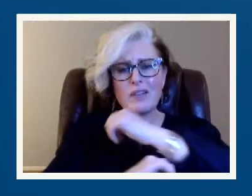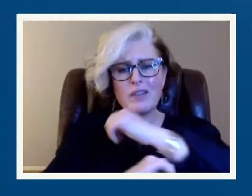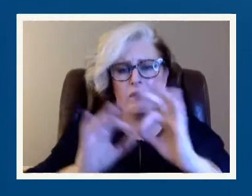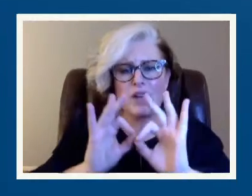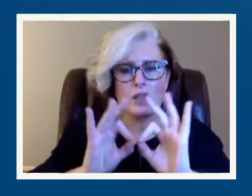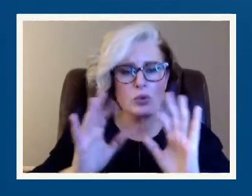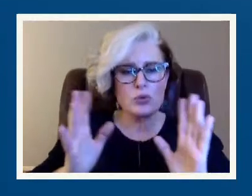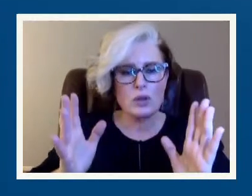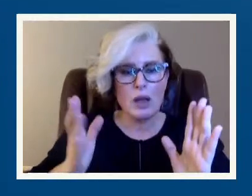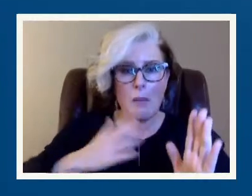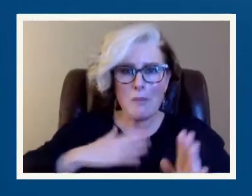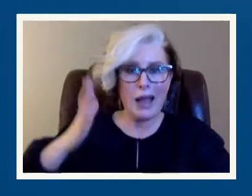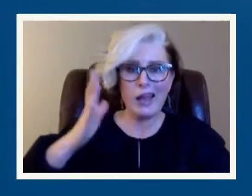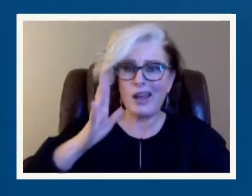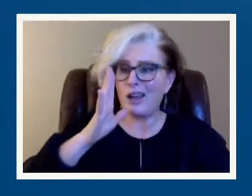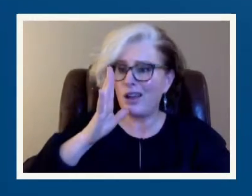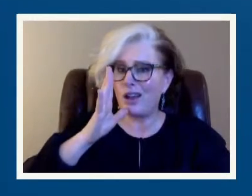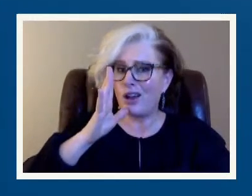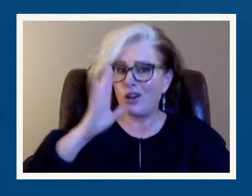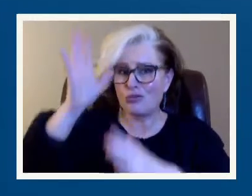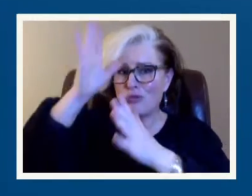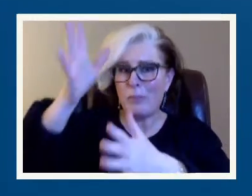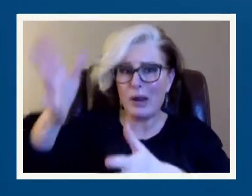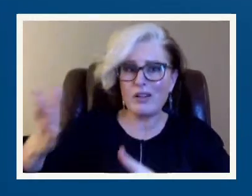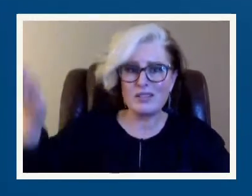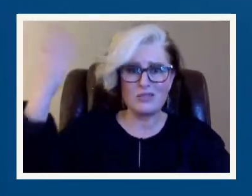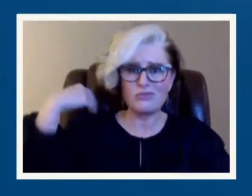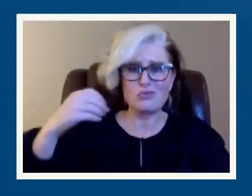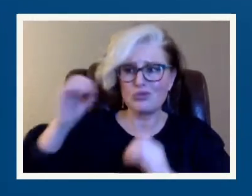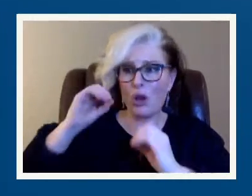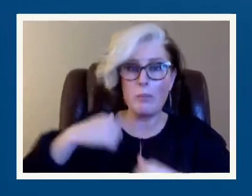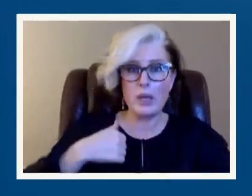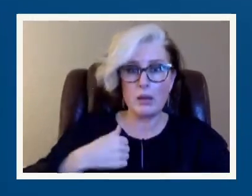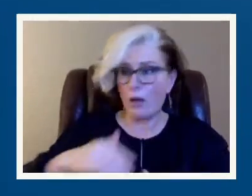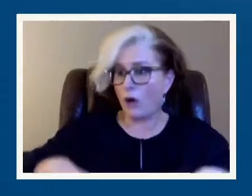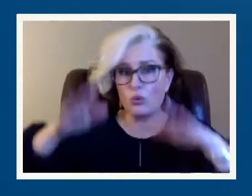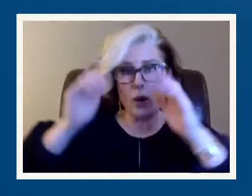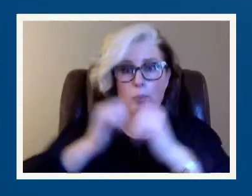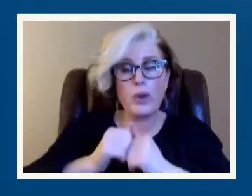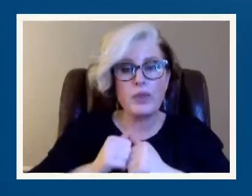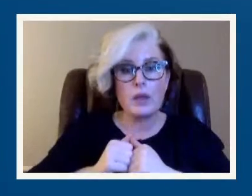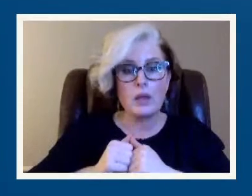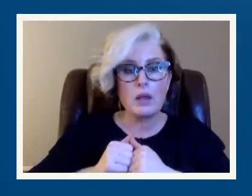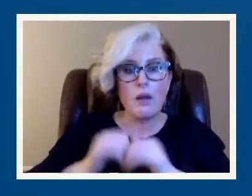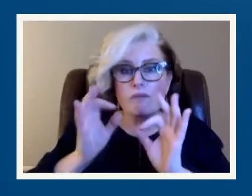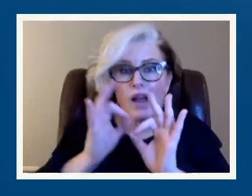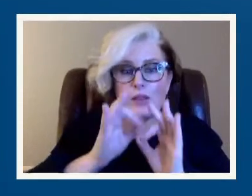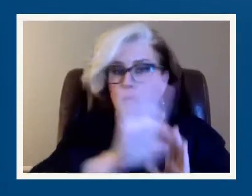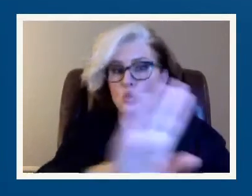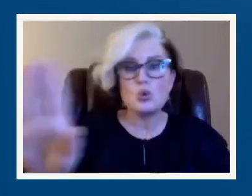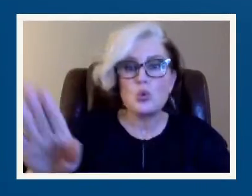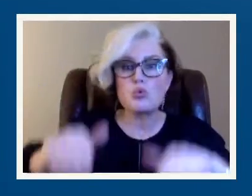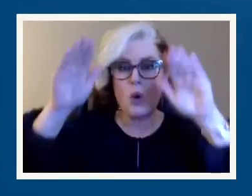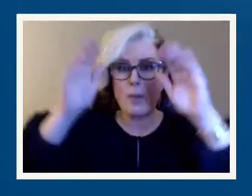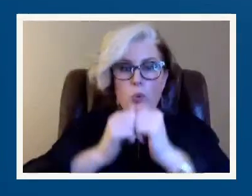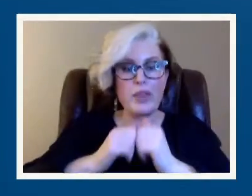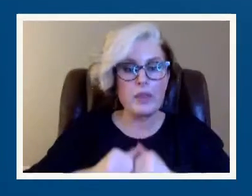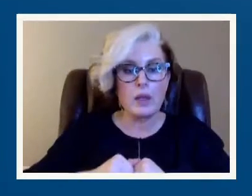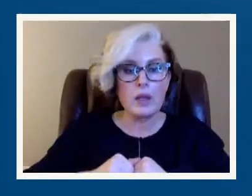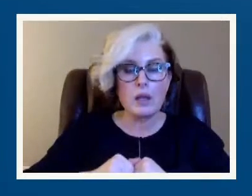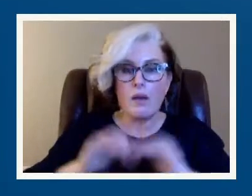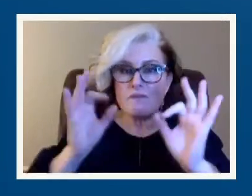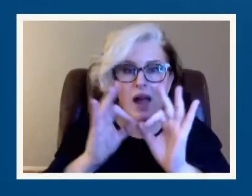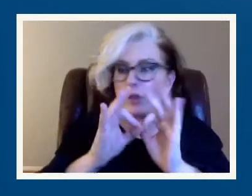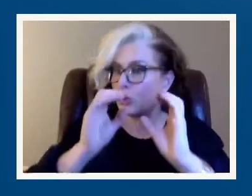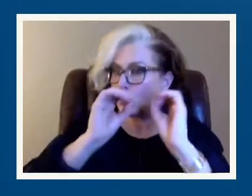my grandparents from Kansas taught me. Values I grew up with. Values you grew up with. Values we try to